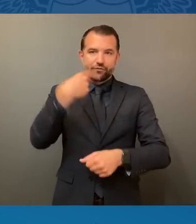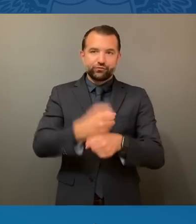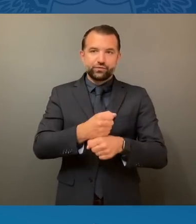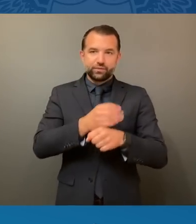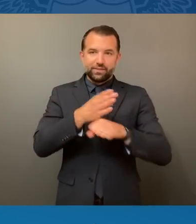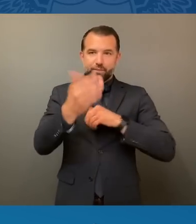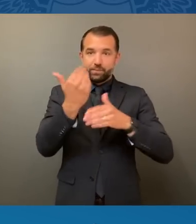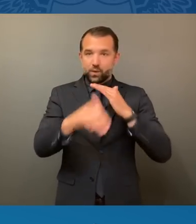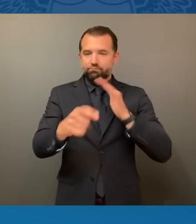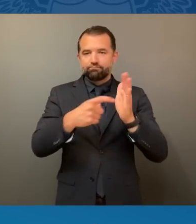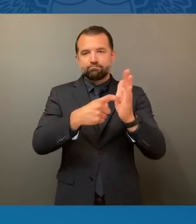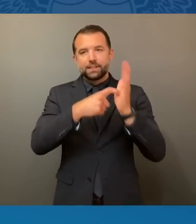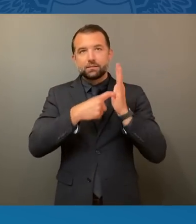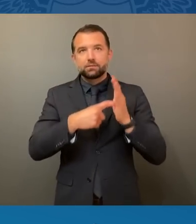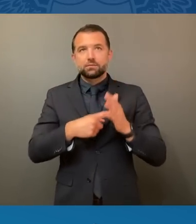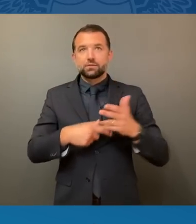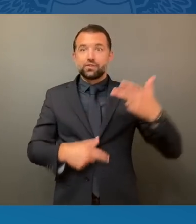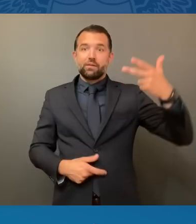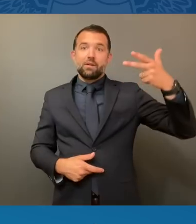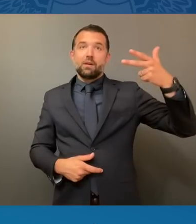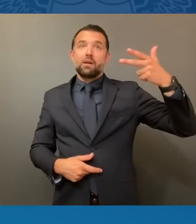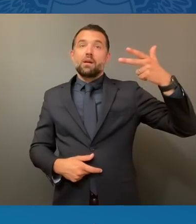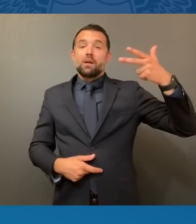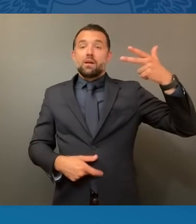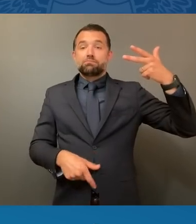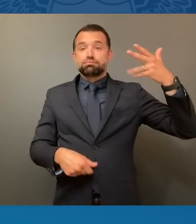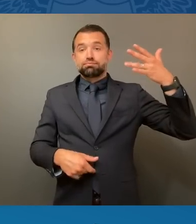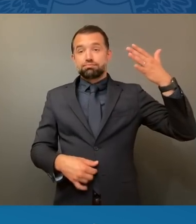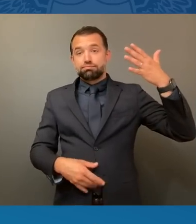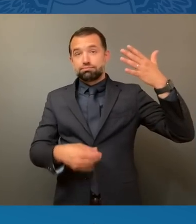is working. That's great. Because again, for